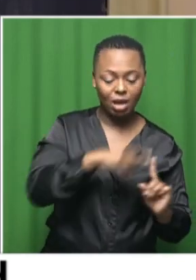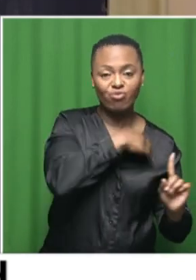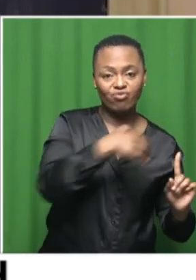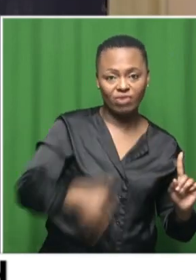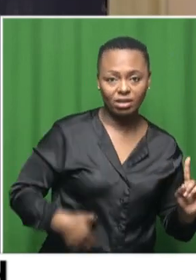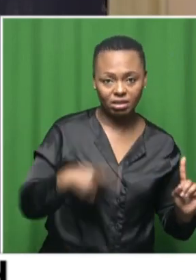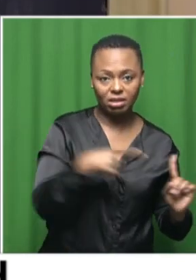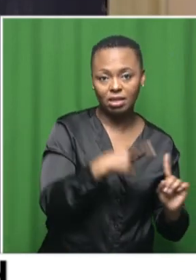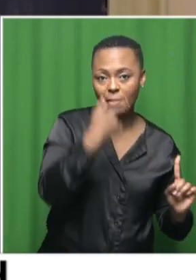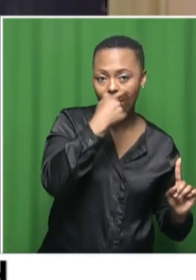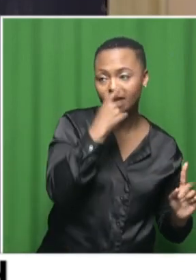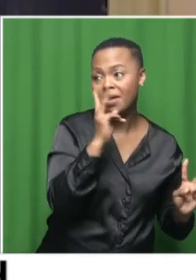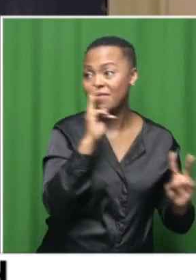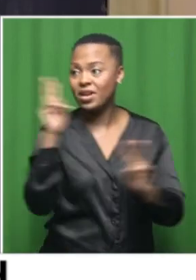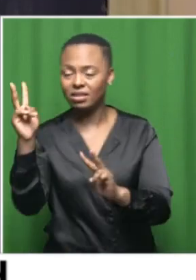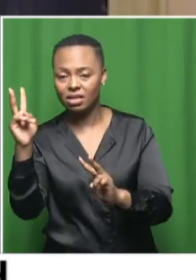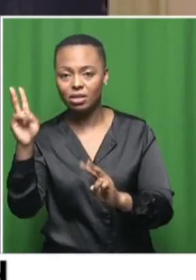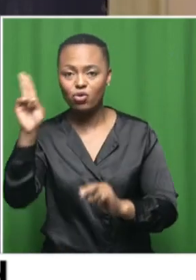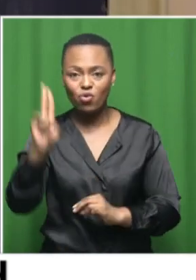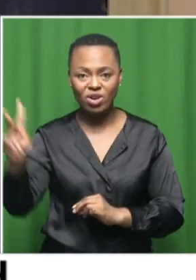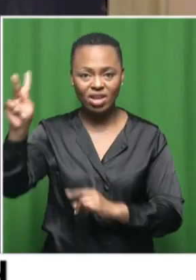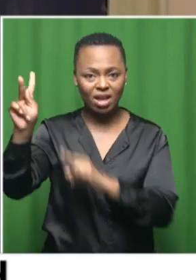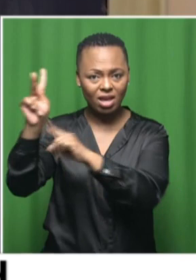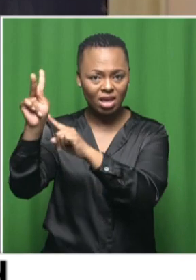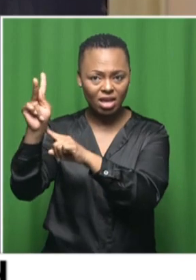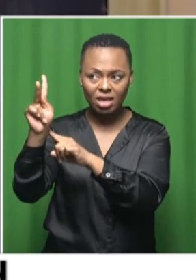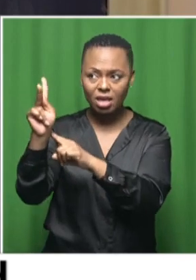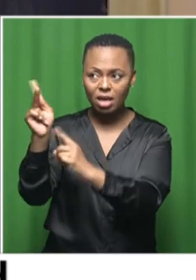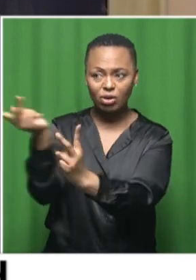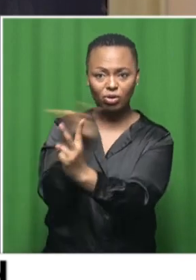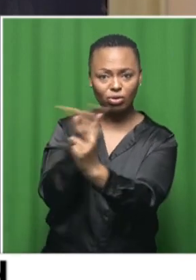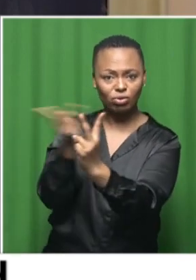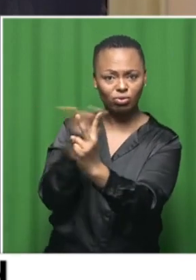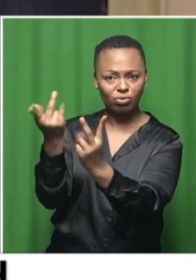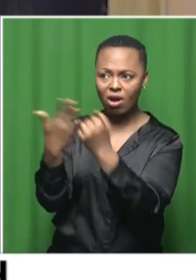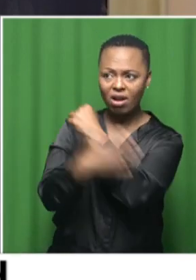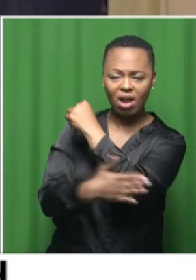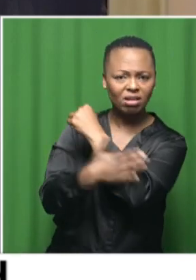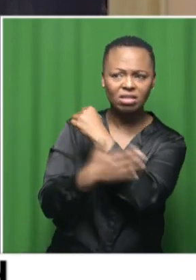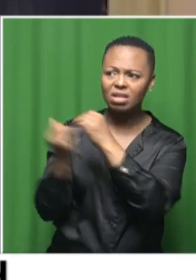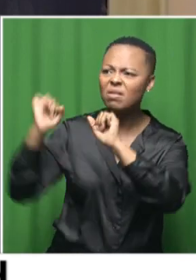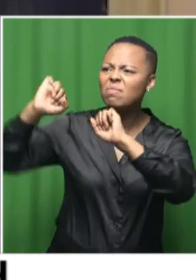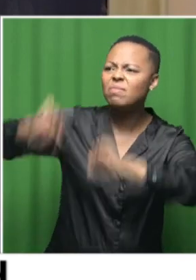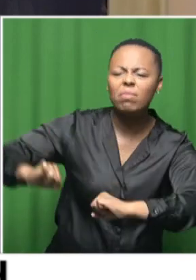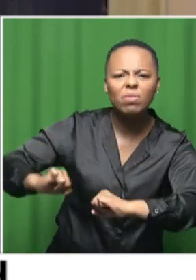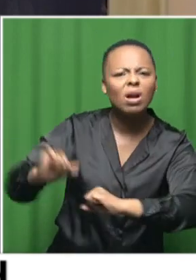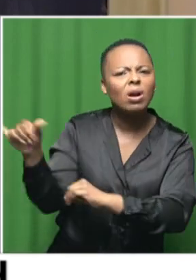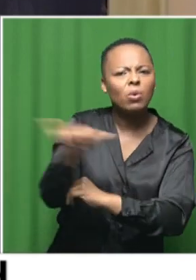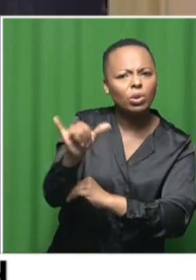UK, do we know the sort of agreements that have been entered into? How many,